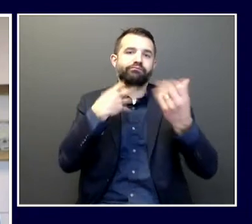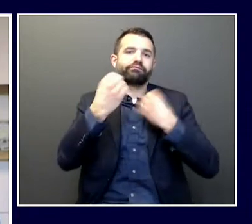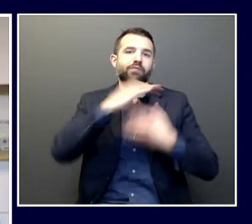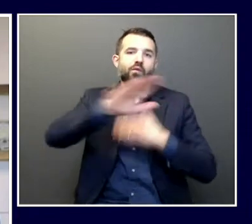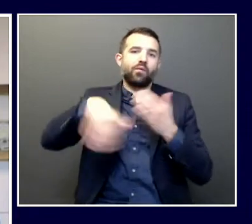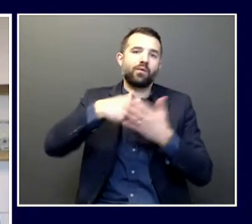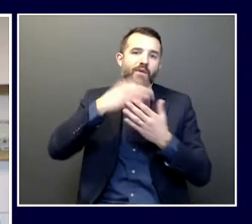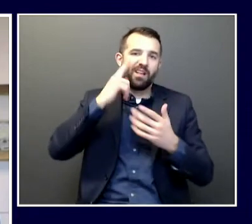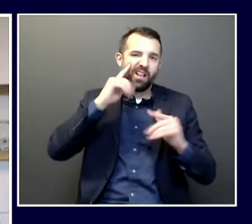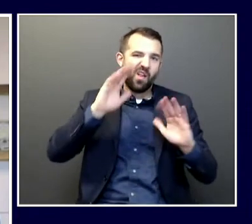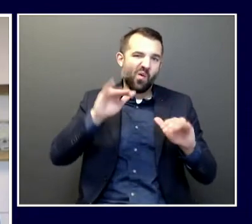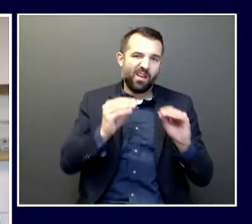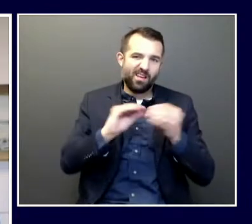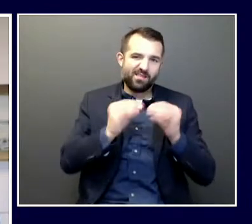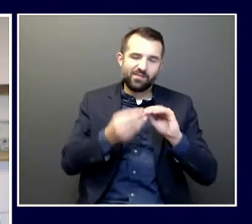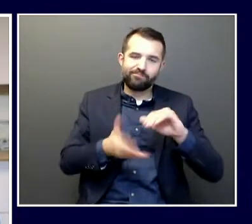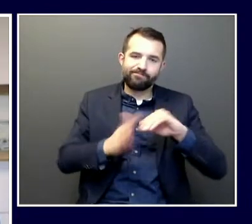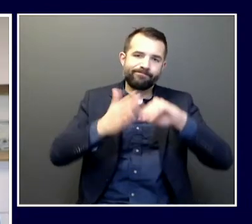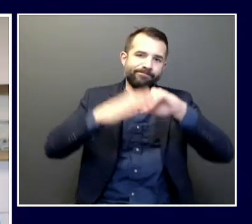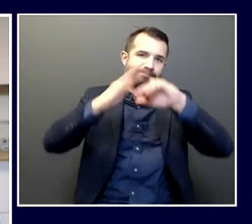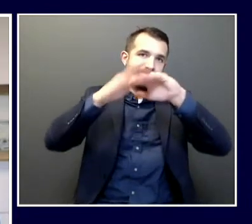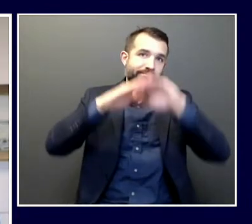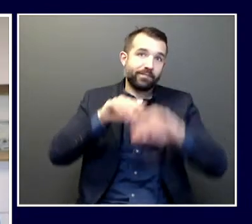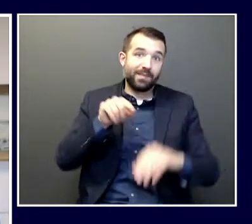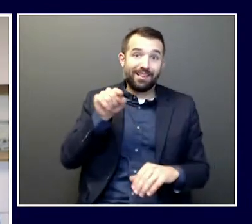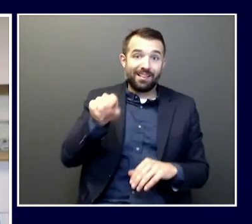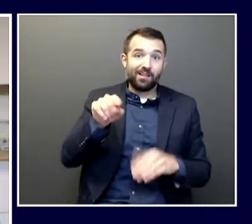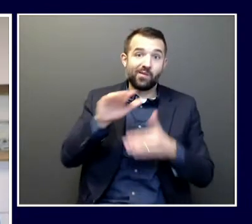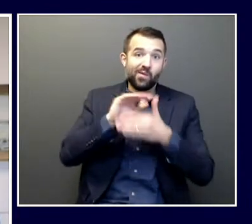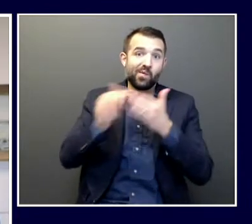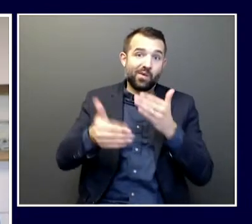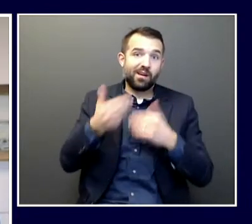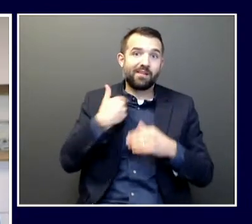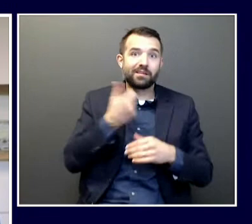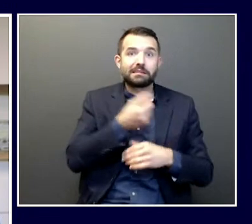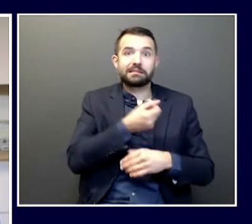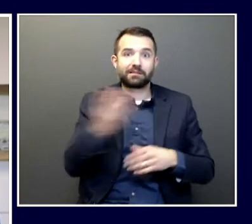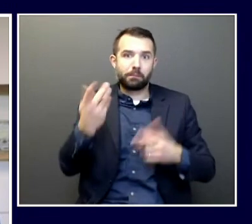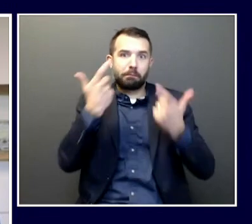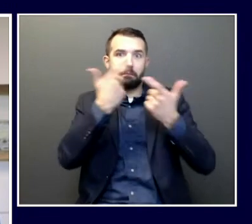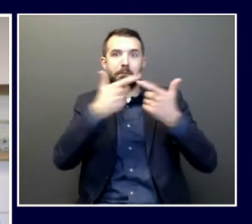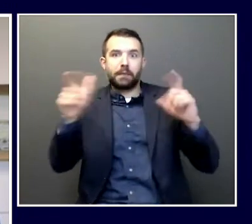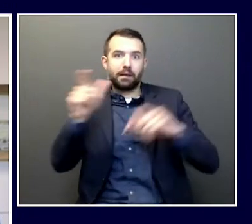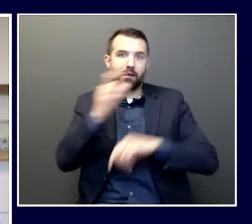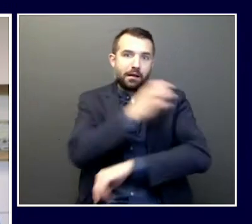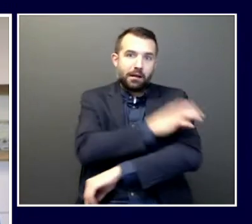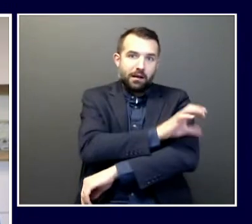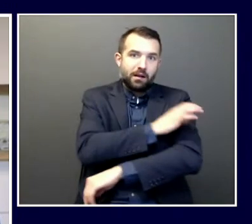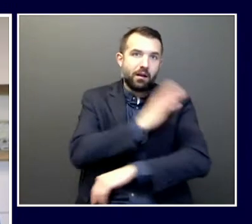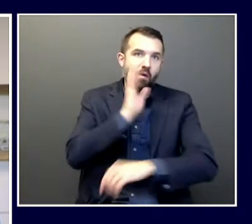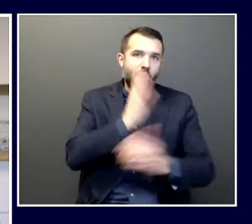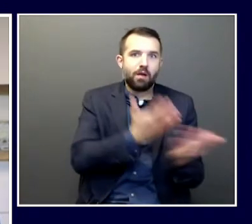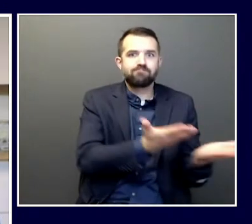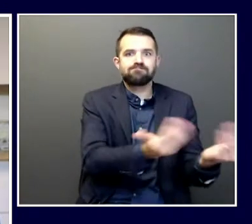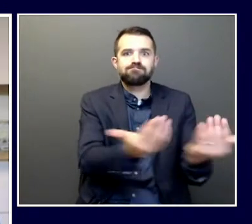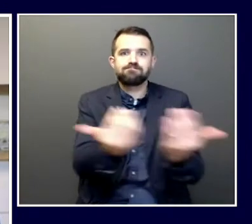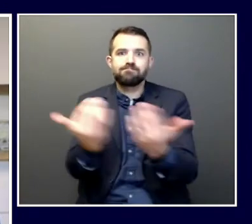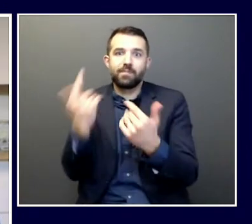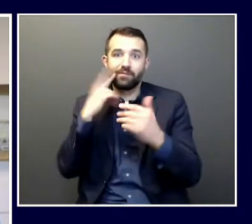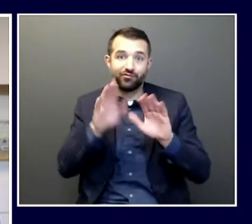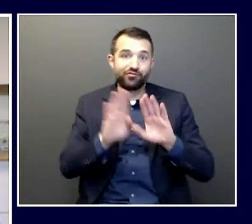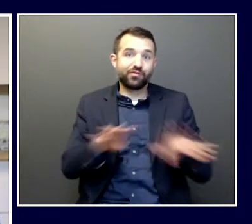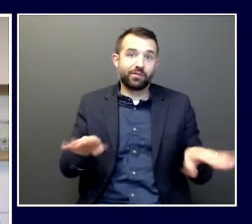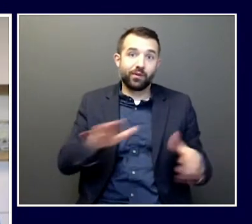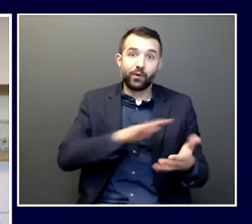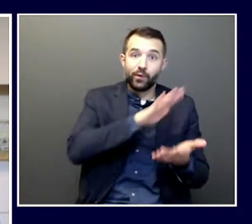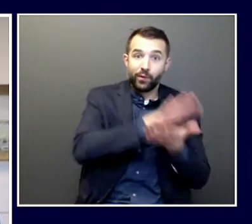going into this weekend, where there are a lot of really large clinics that are happening. I know of a bunch of schools in big districts that have clinics,